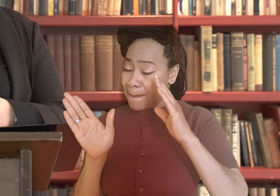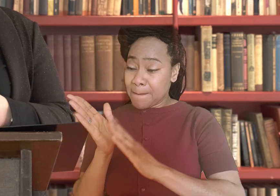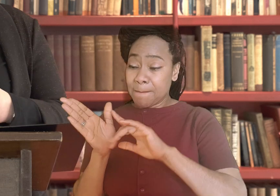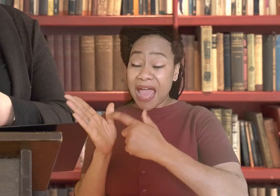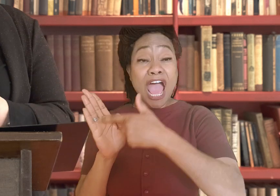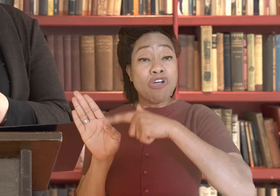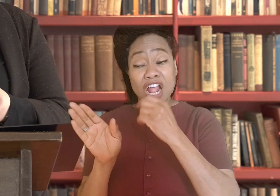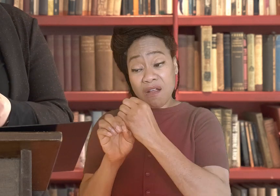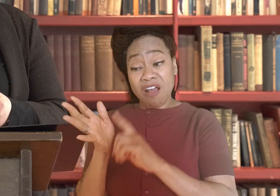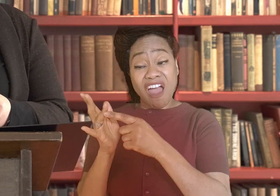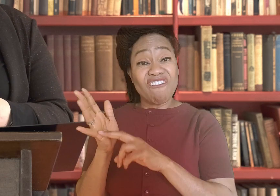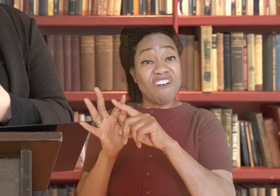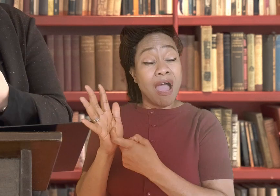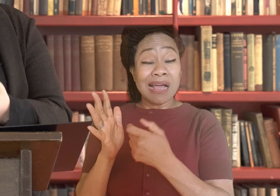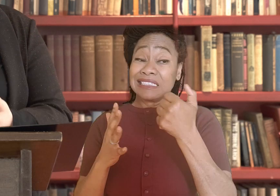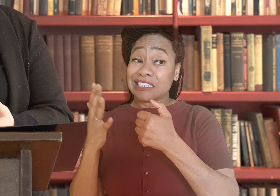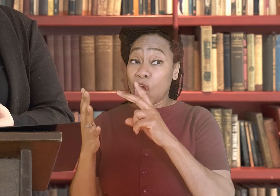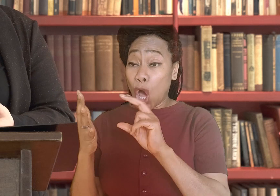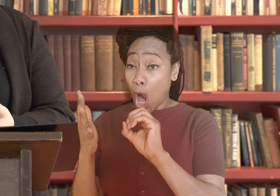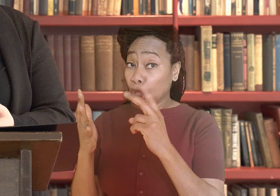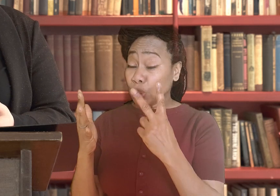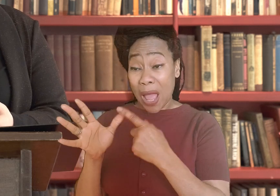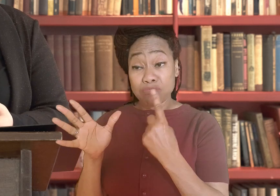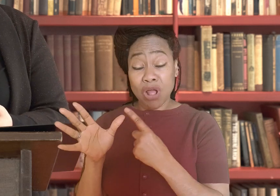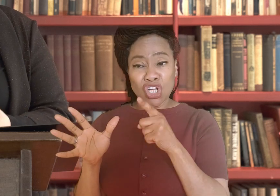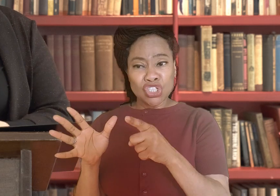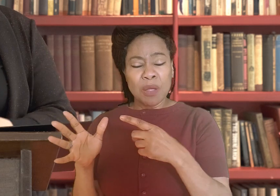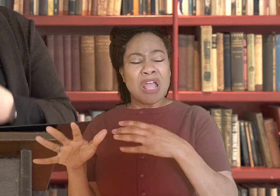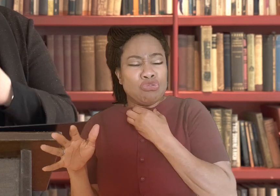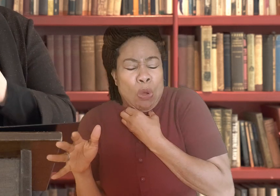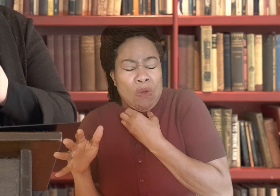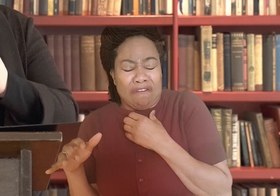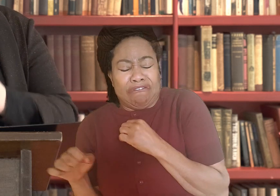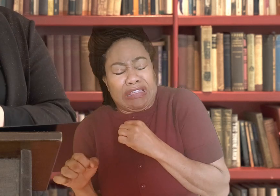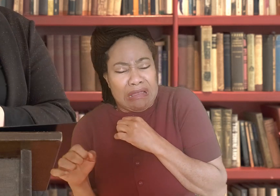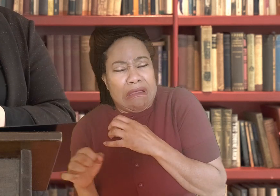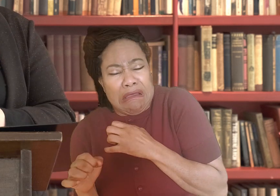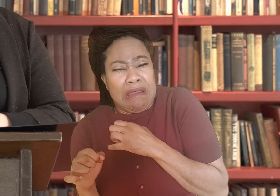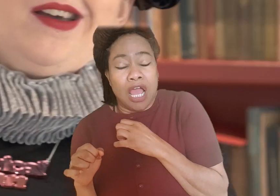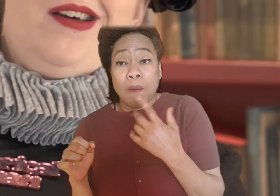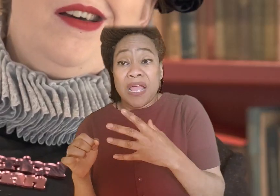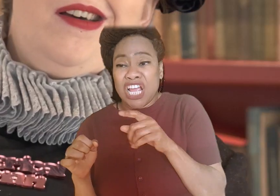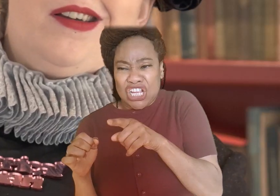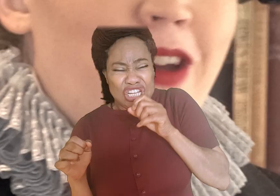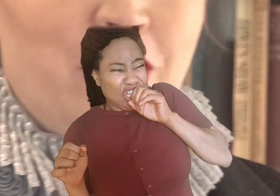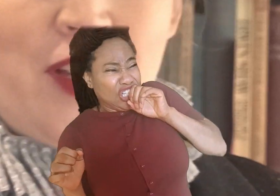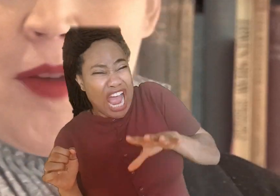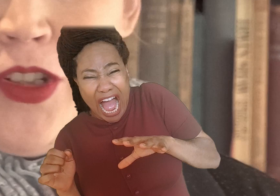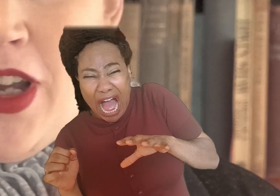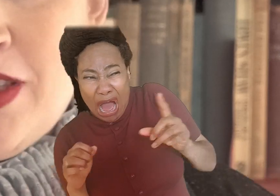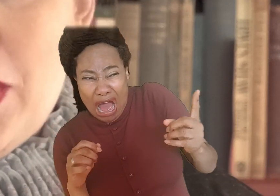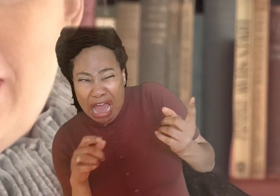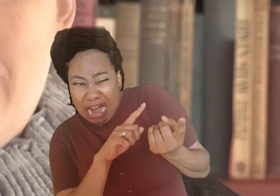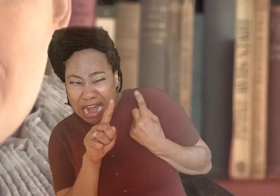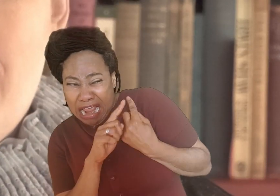Mary began to choke and fit. She suffered from temporary paralysis and used ventriloquism to chant, "Hang her!" every time